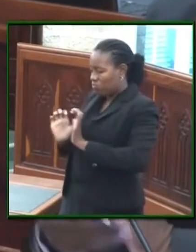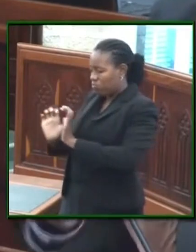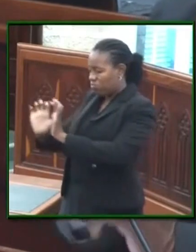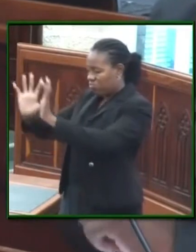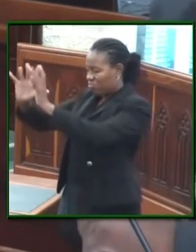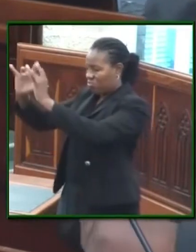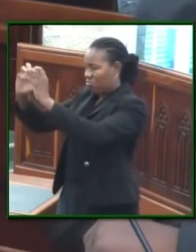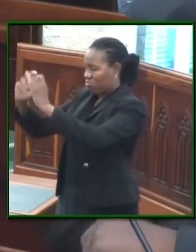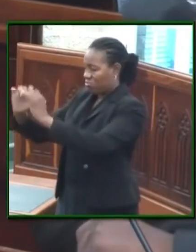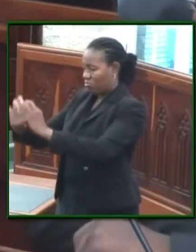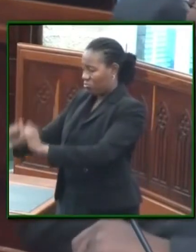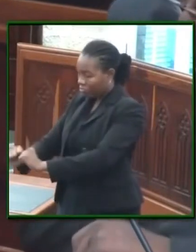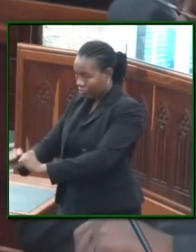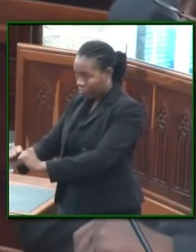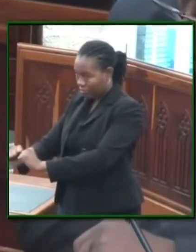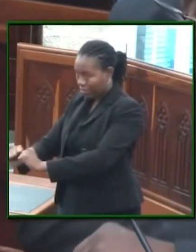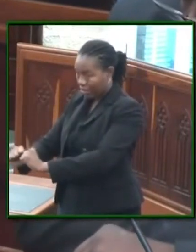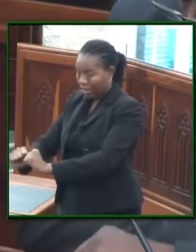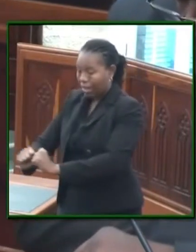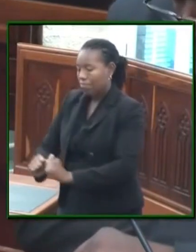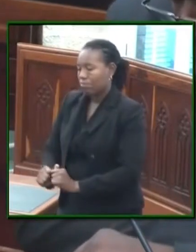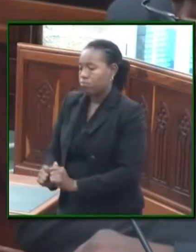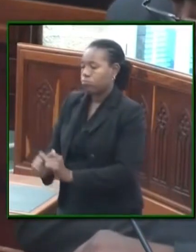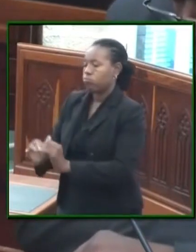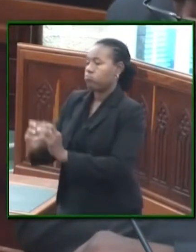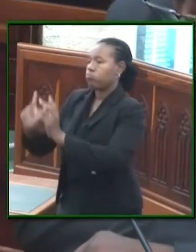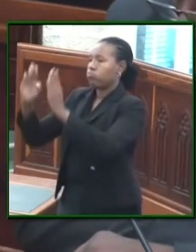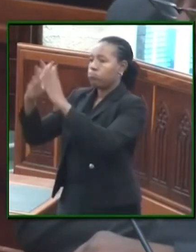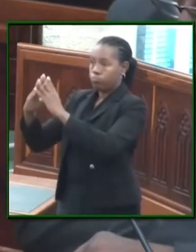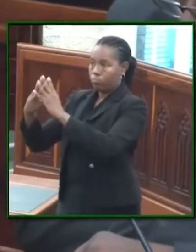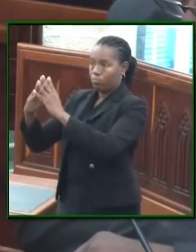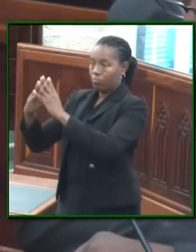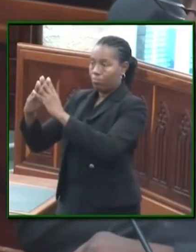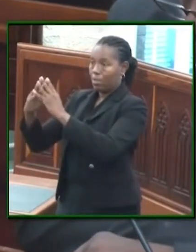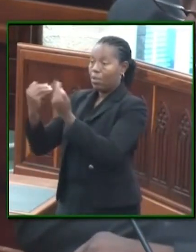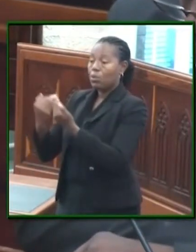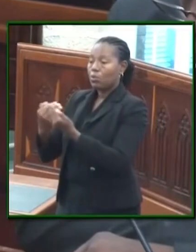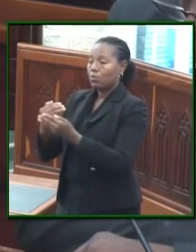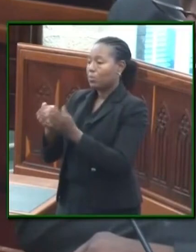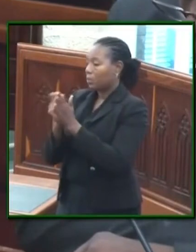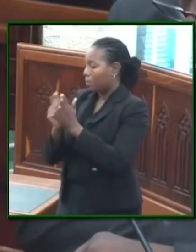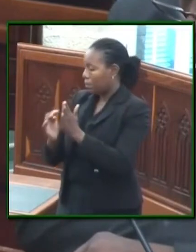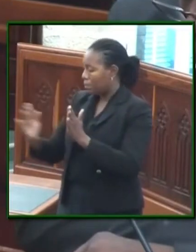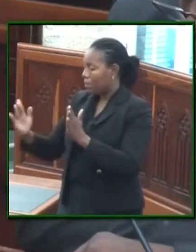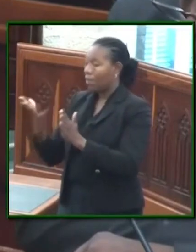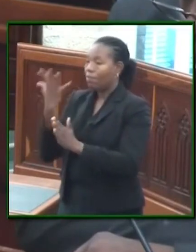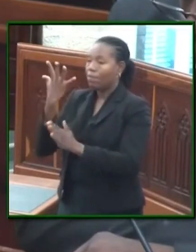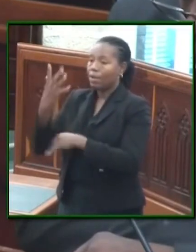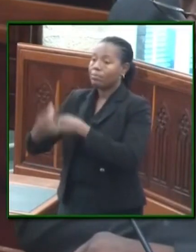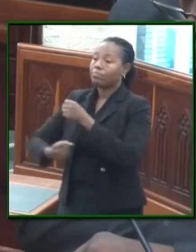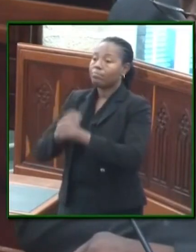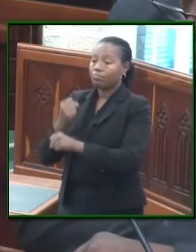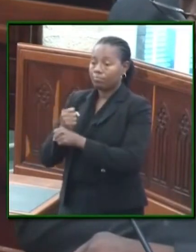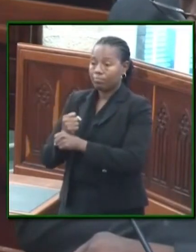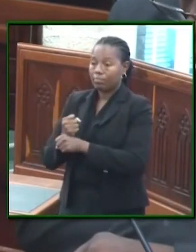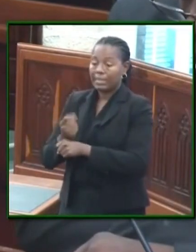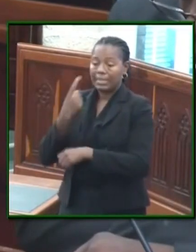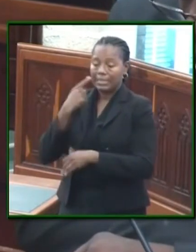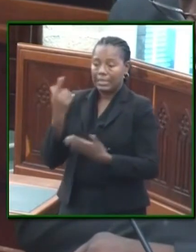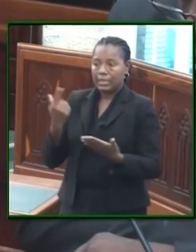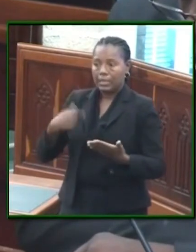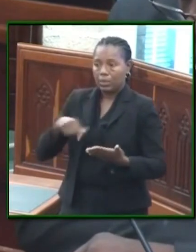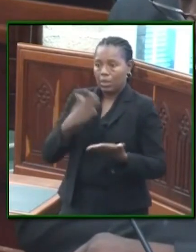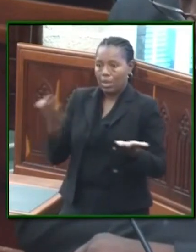temporarily and rebuild structures. And indeed, within a 5-year period, I don't think that us in here will recognize the